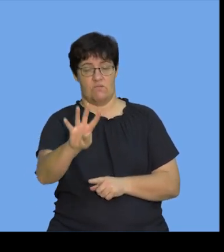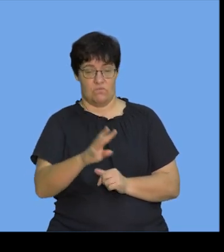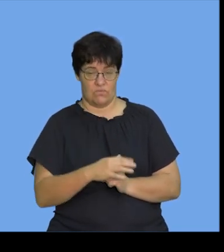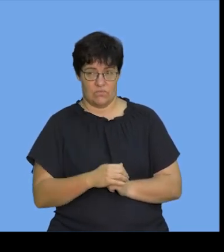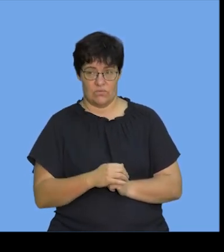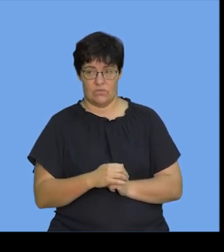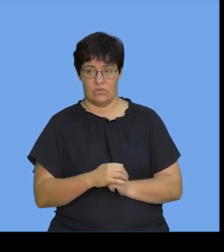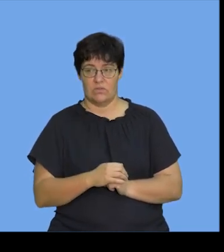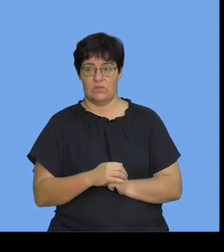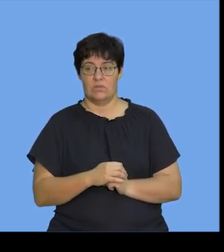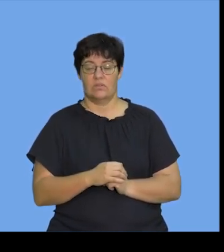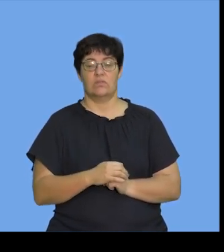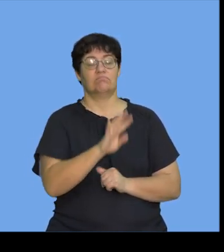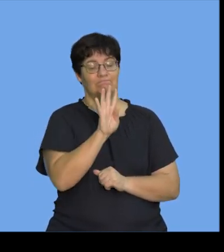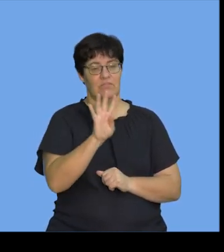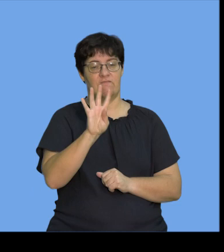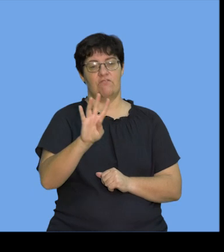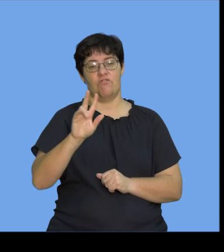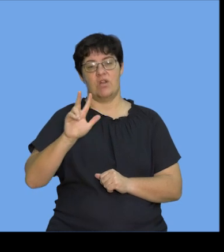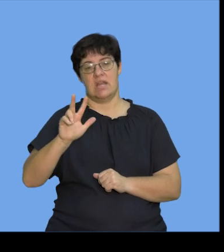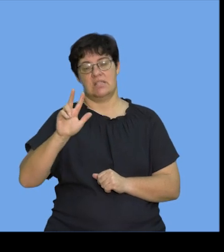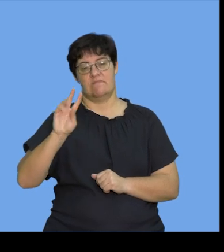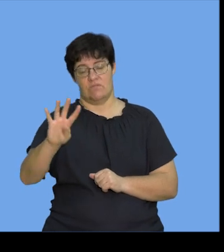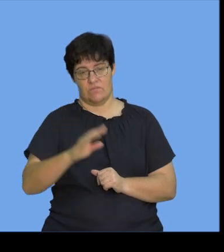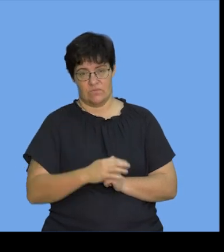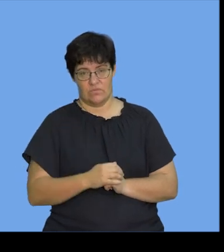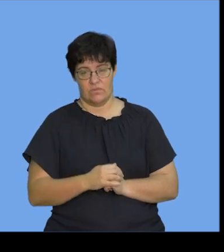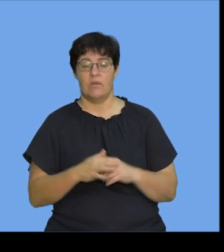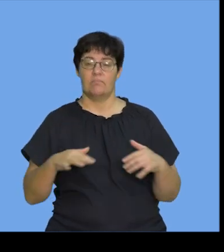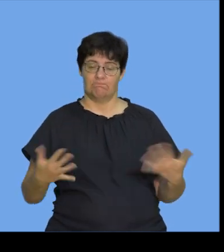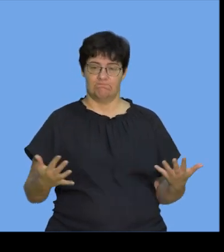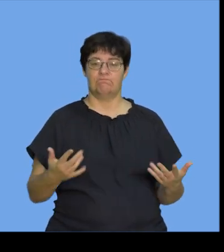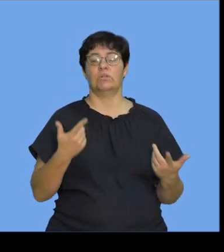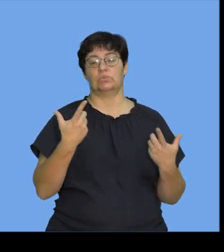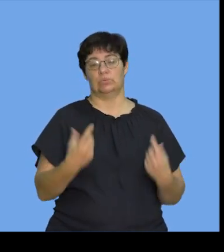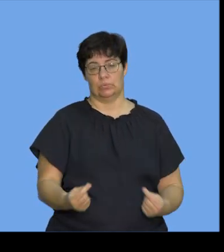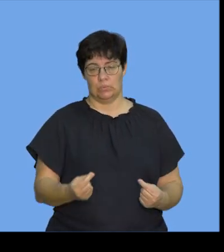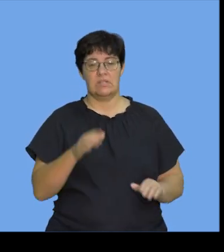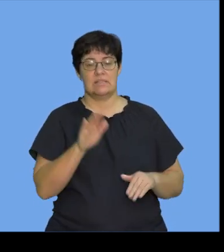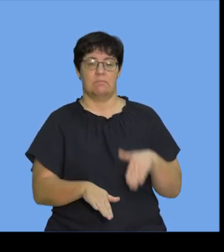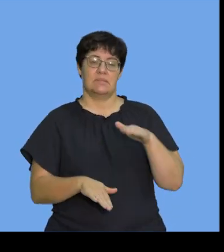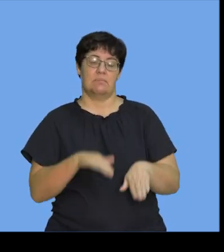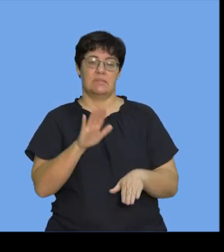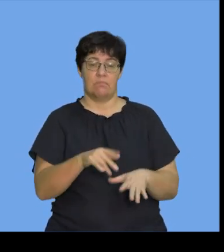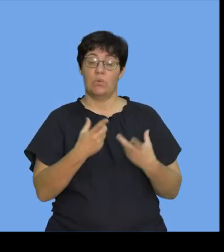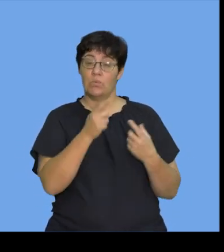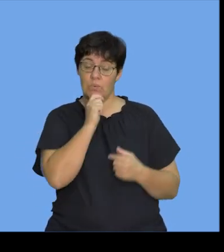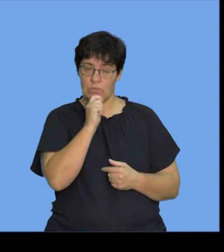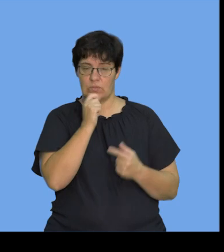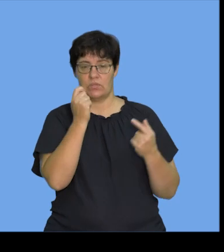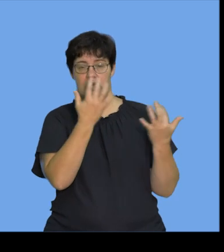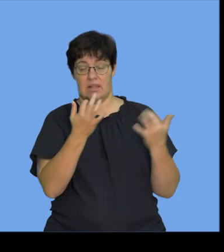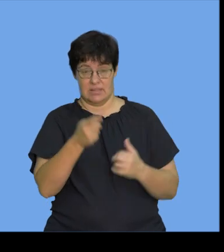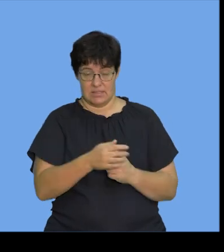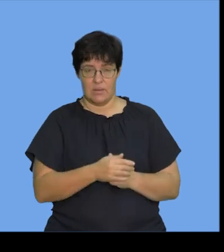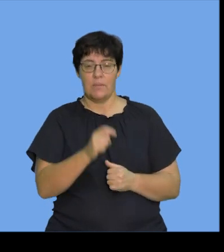this is actually 484. And then you can do that step by step using your calculator. But that's really what